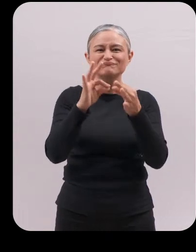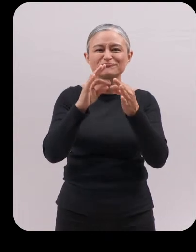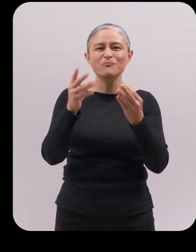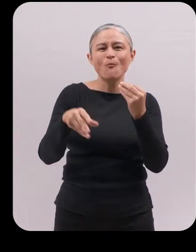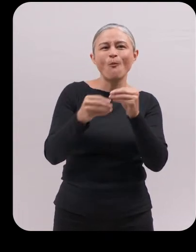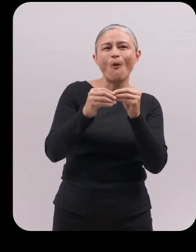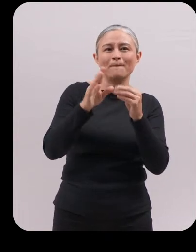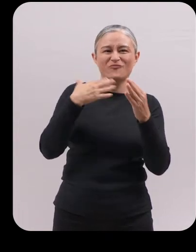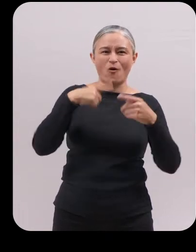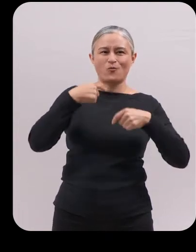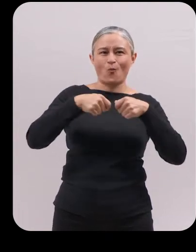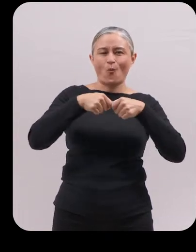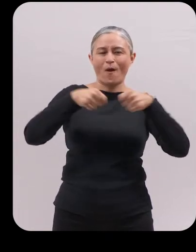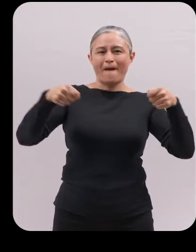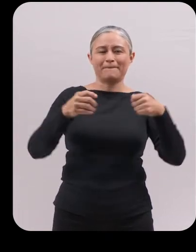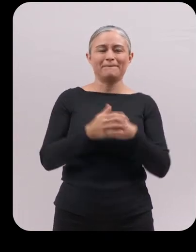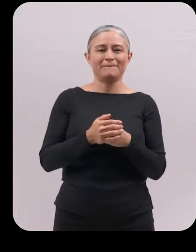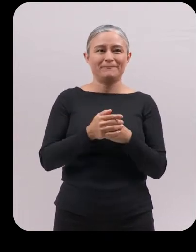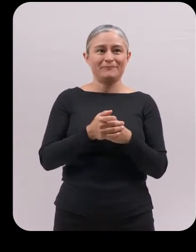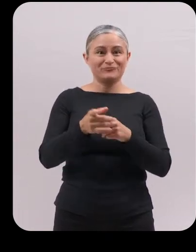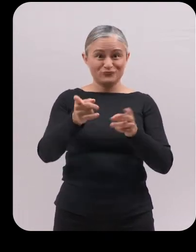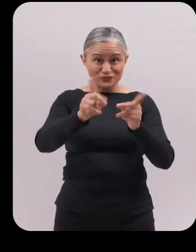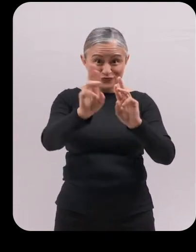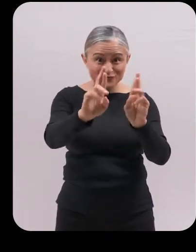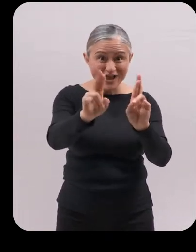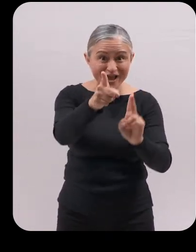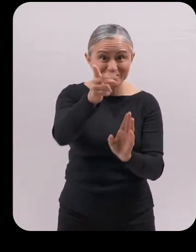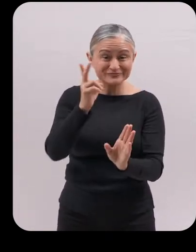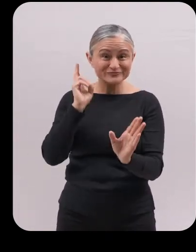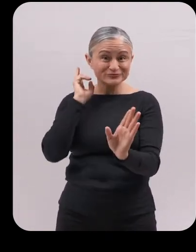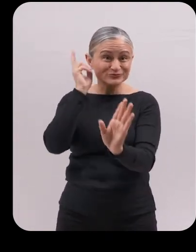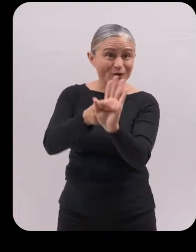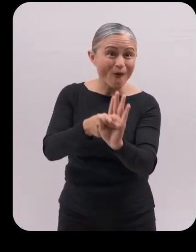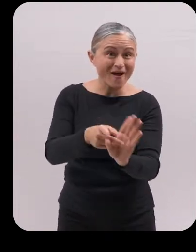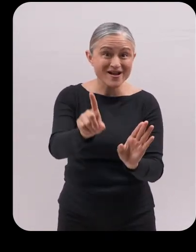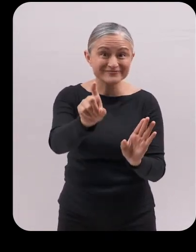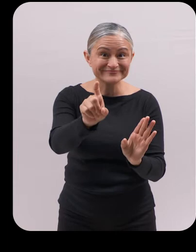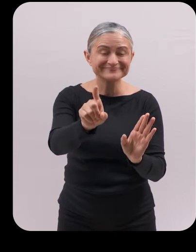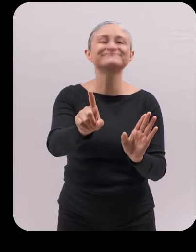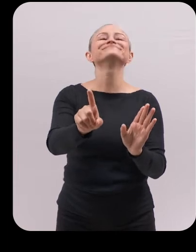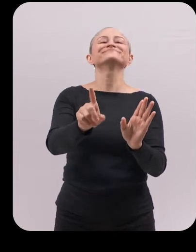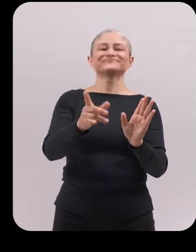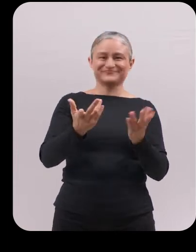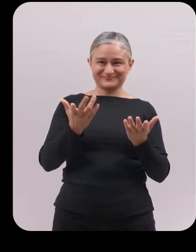thing before we wrap it up. Are you ready to jump in?